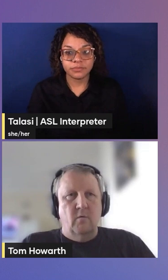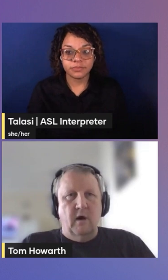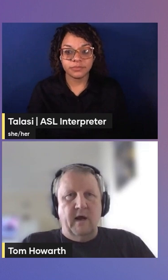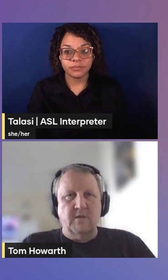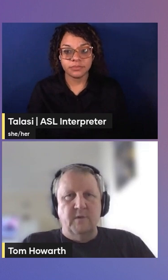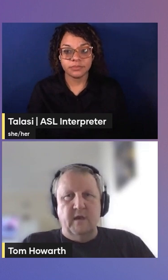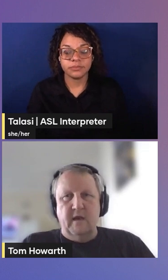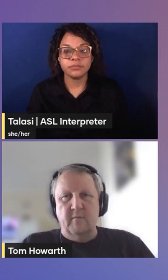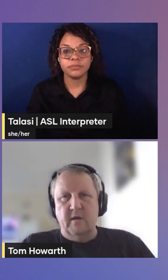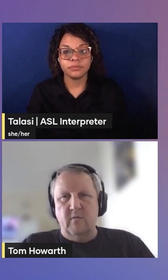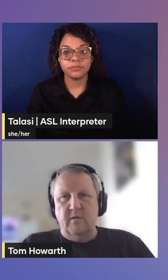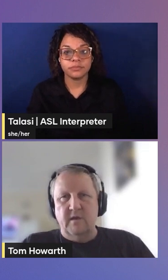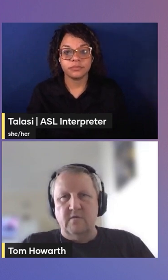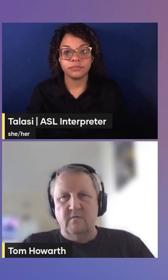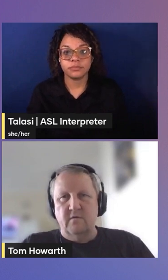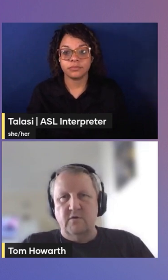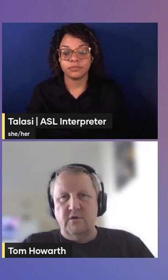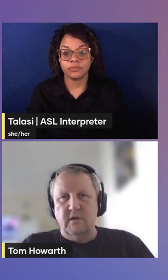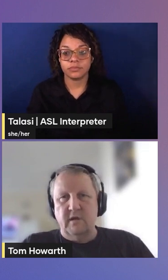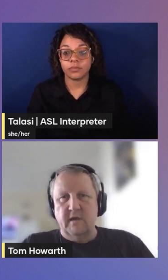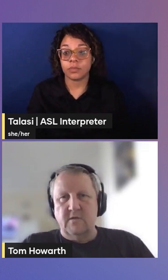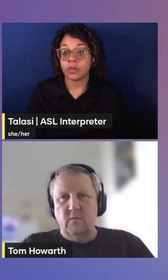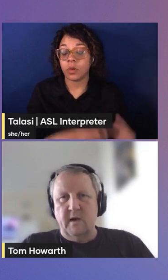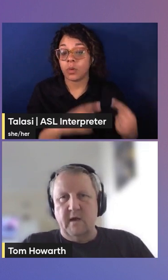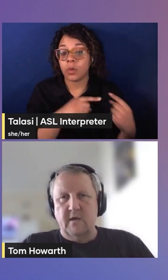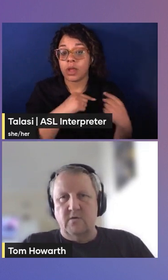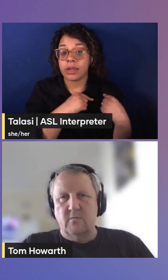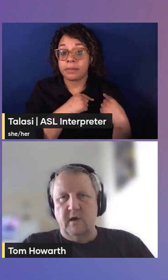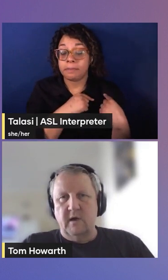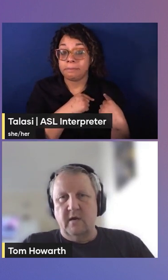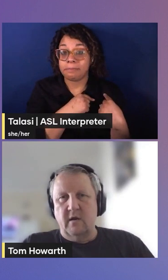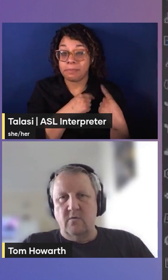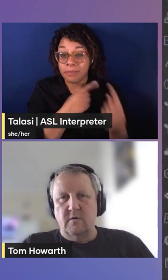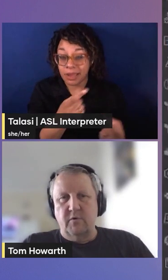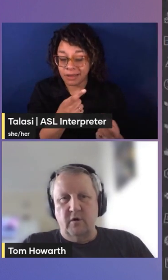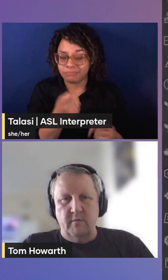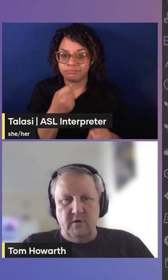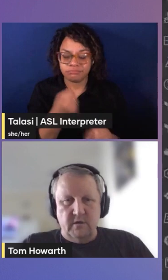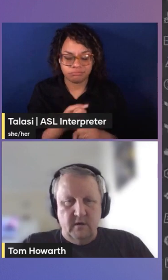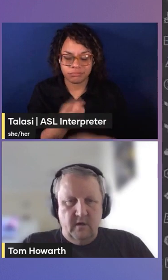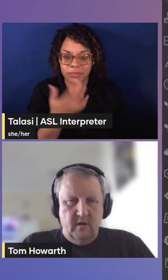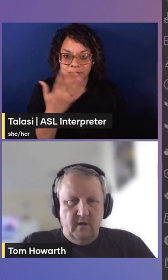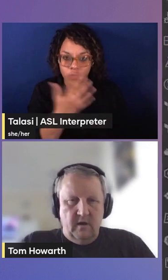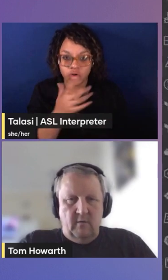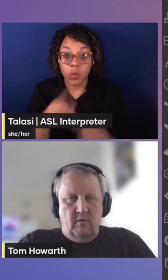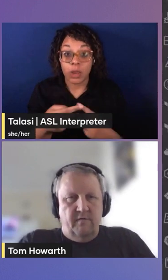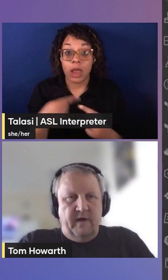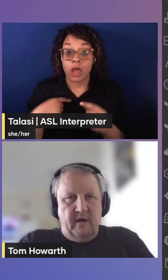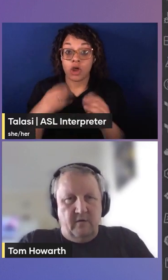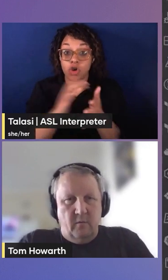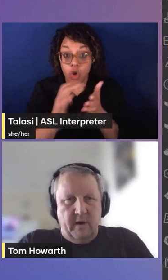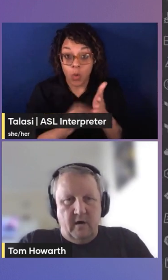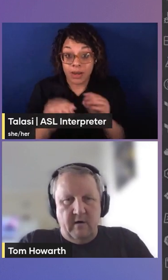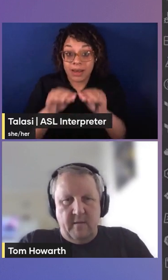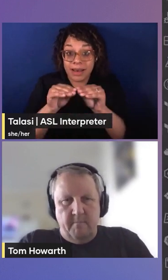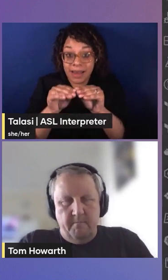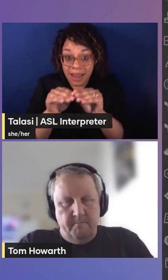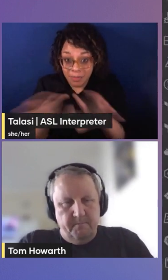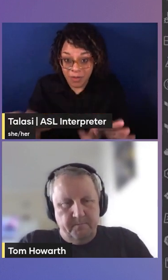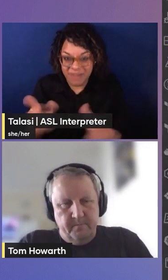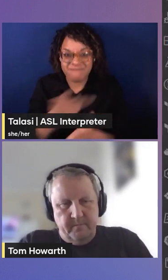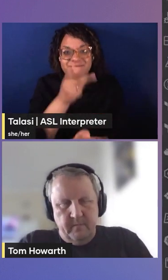And what has been happening with this, unfortunately, is when I do my code deployment, it will fail at the